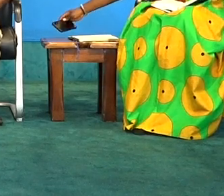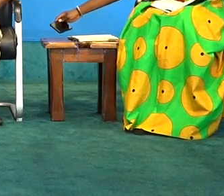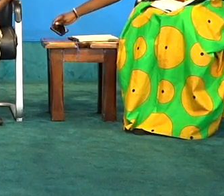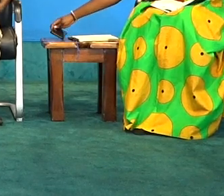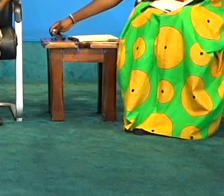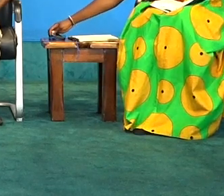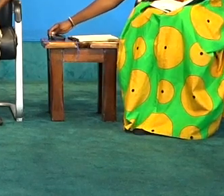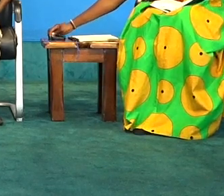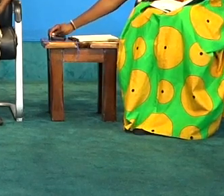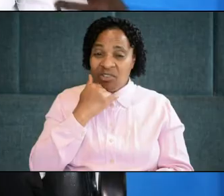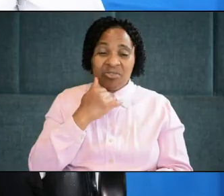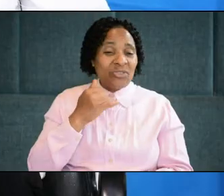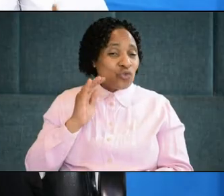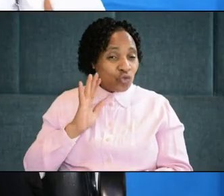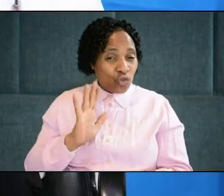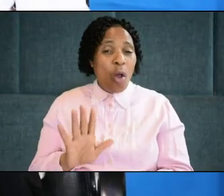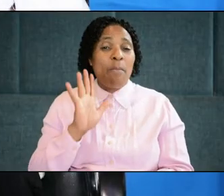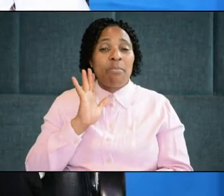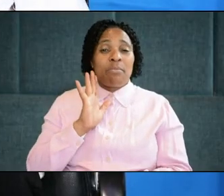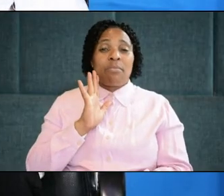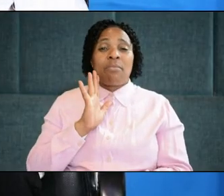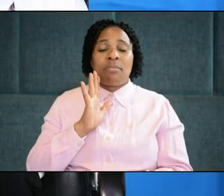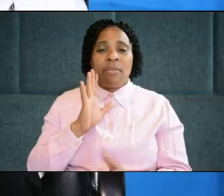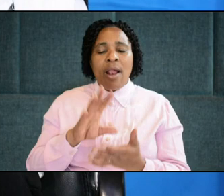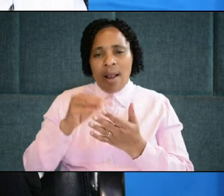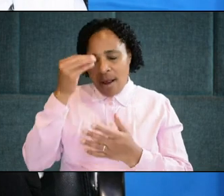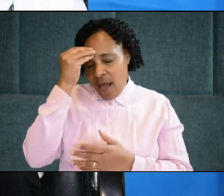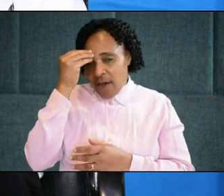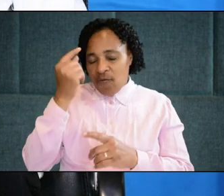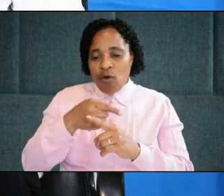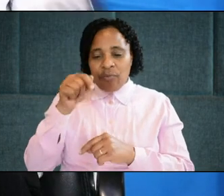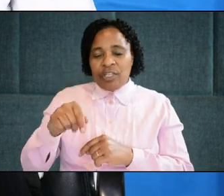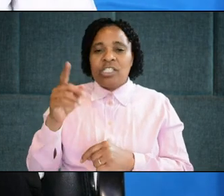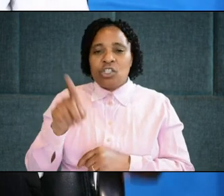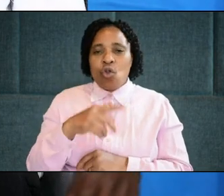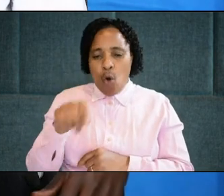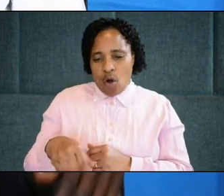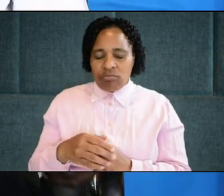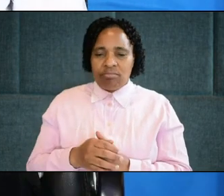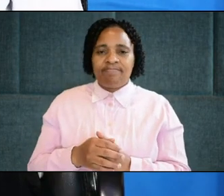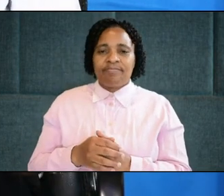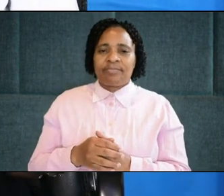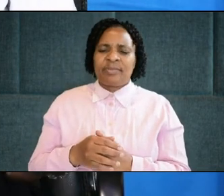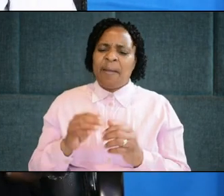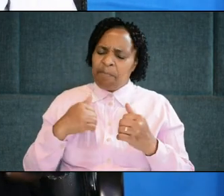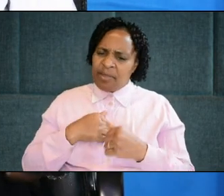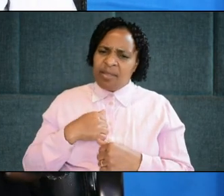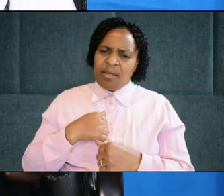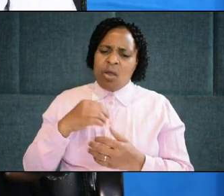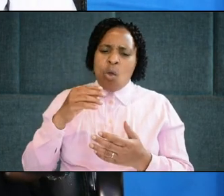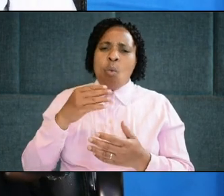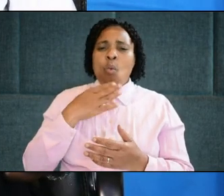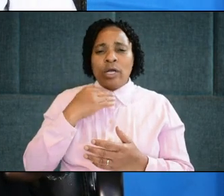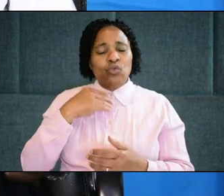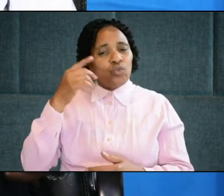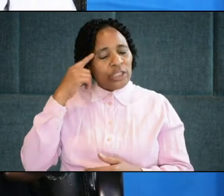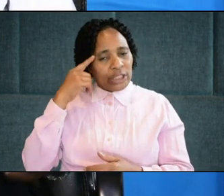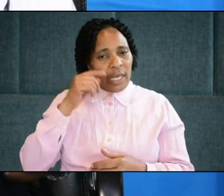need to stop and learn from that mistake. I'd like us to think about the story